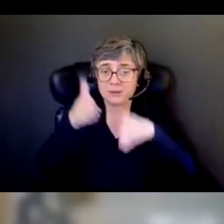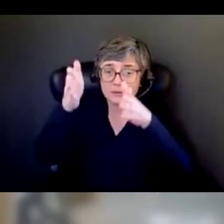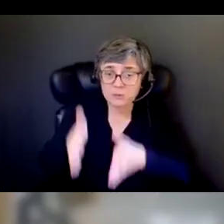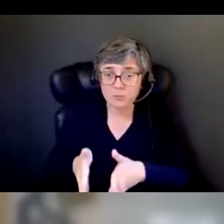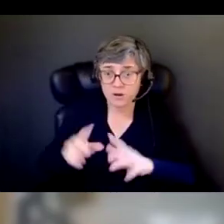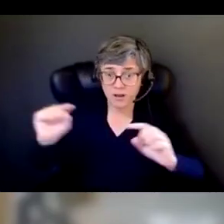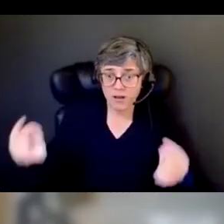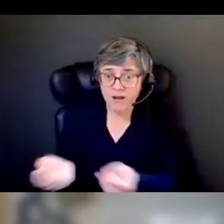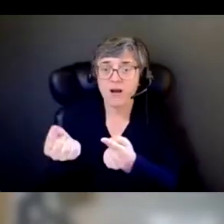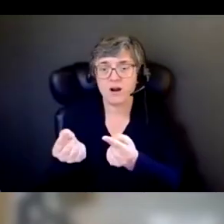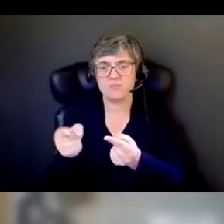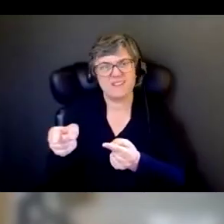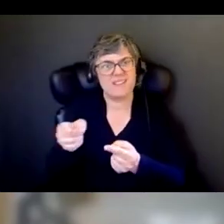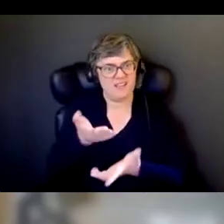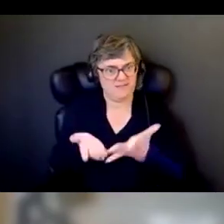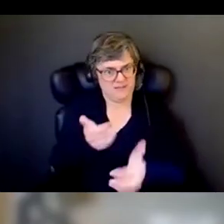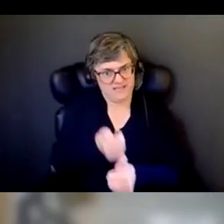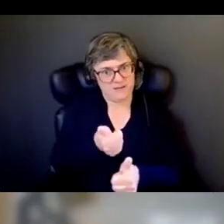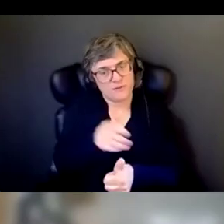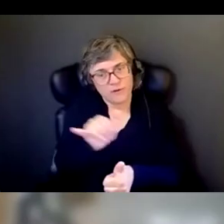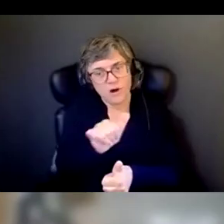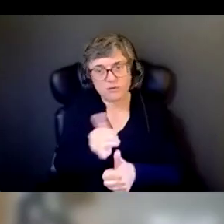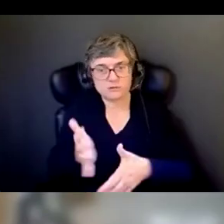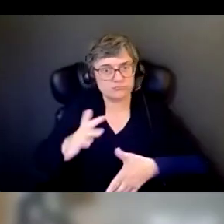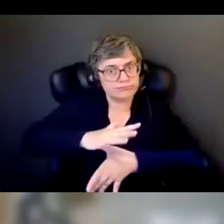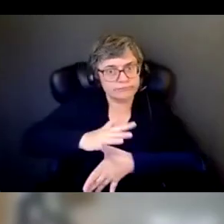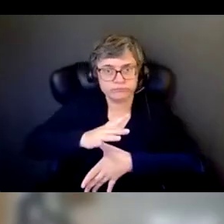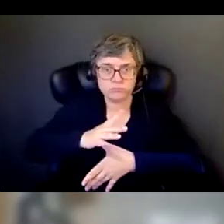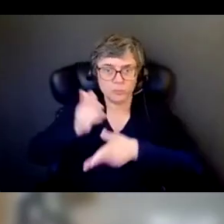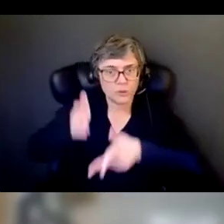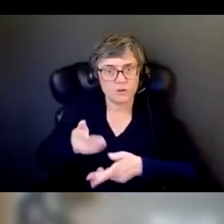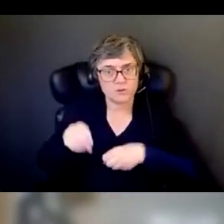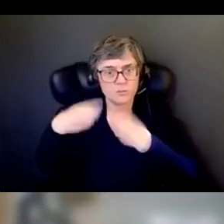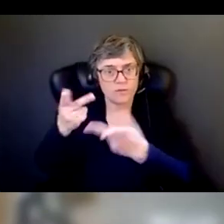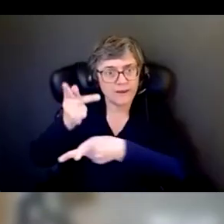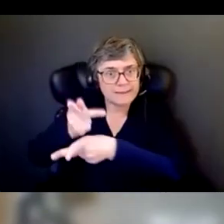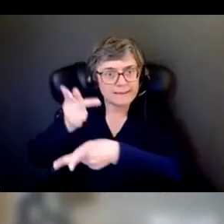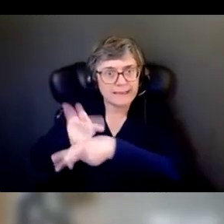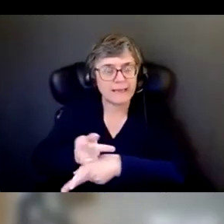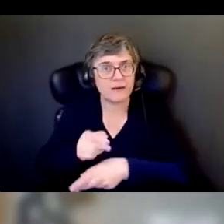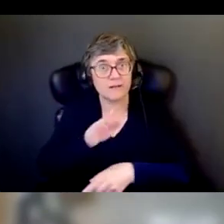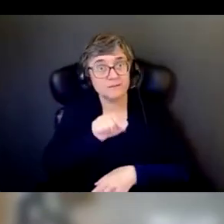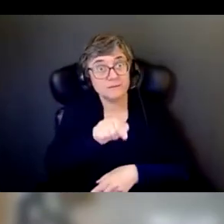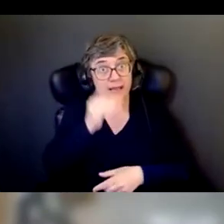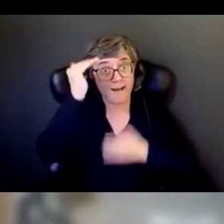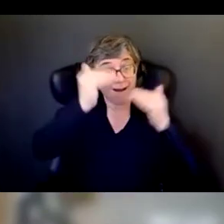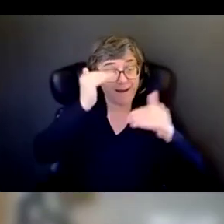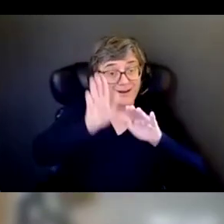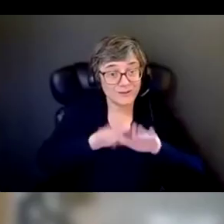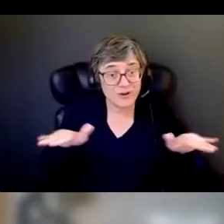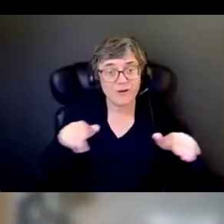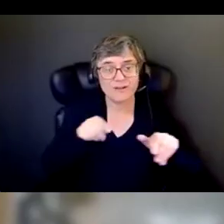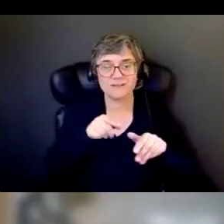a lodge. You cannot divorce your children. We also see that coercive control is often misunderstood